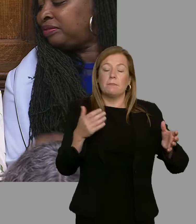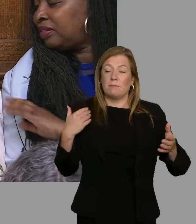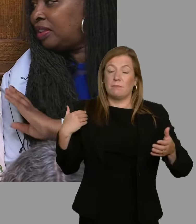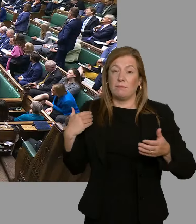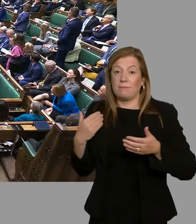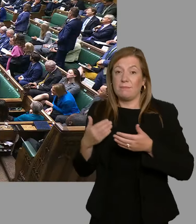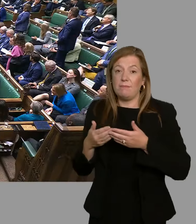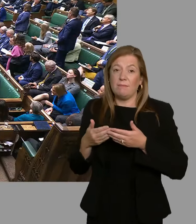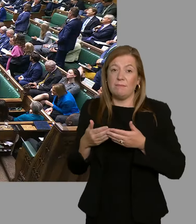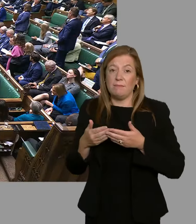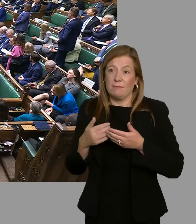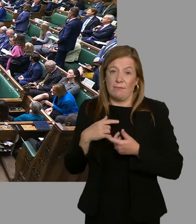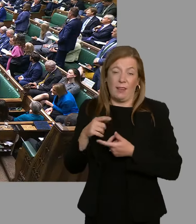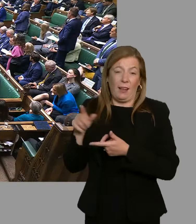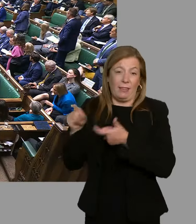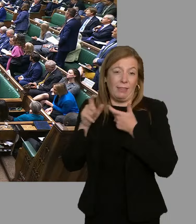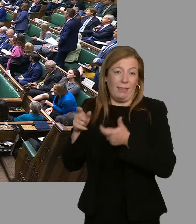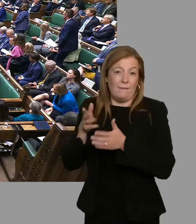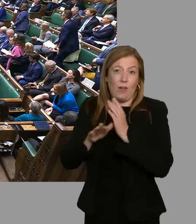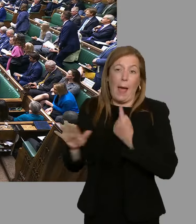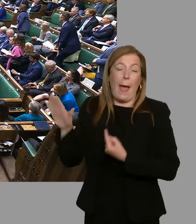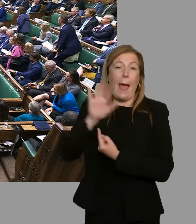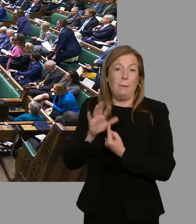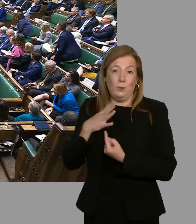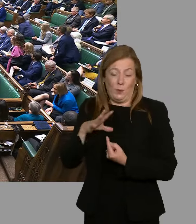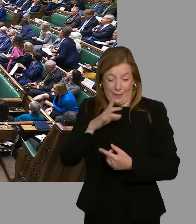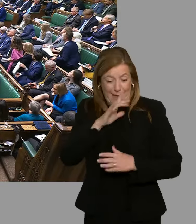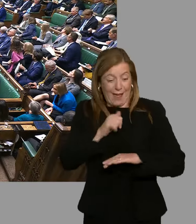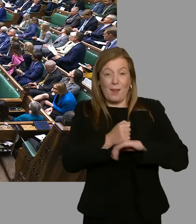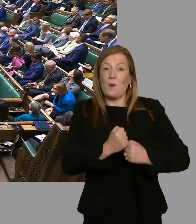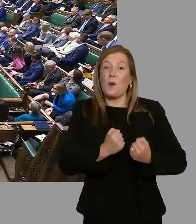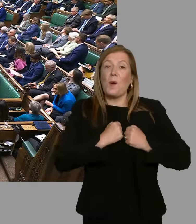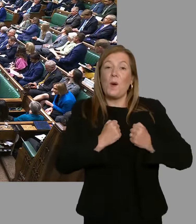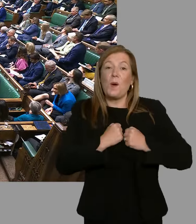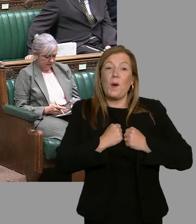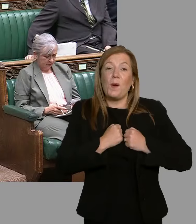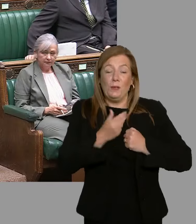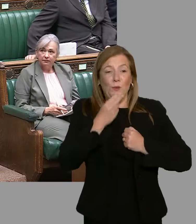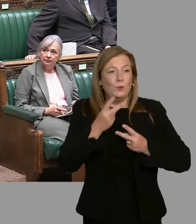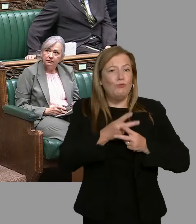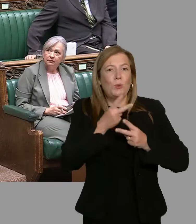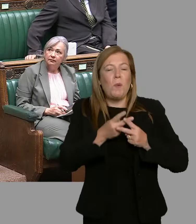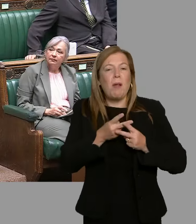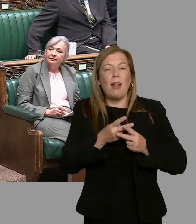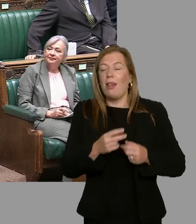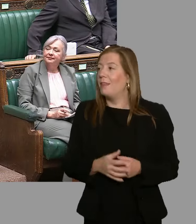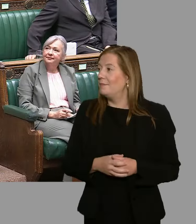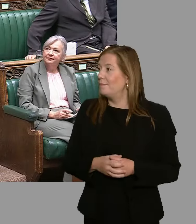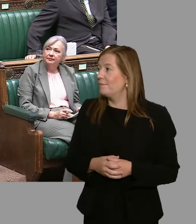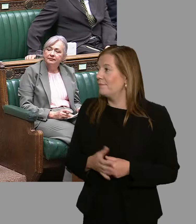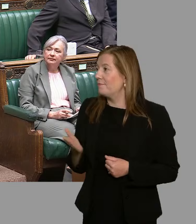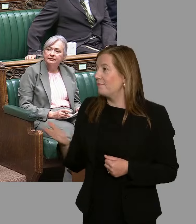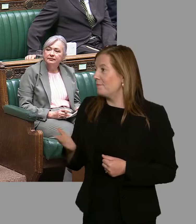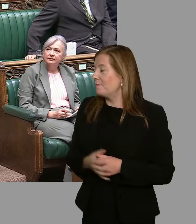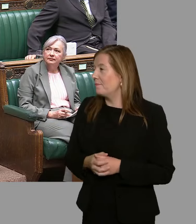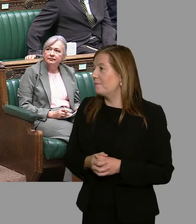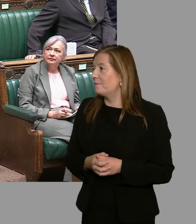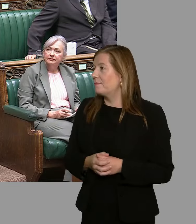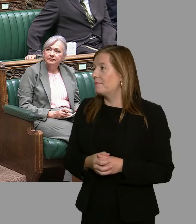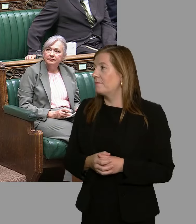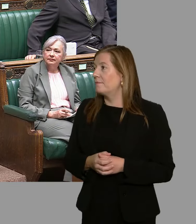Griffiths. Thank you, Mr. Speaker. A constituent of mine, Victor Franklin, was